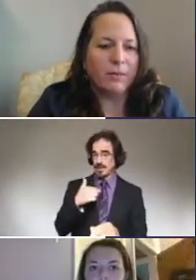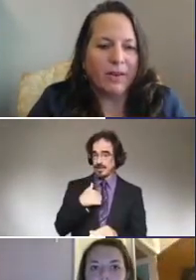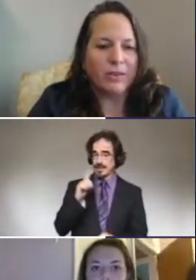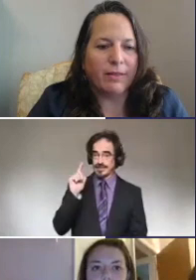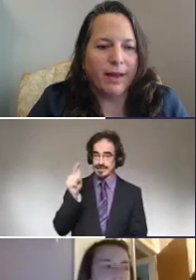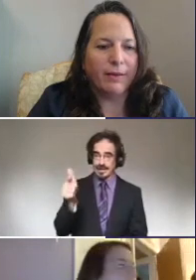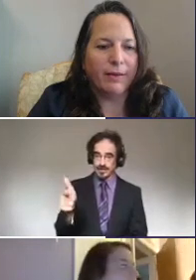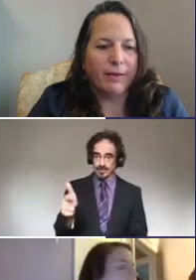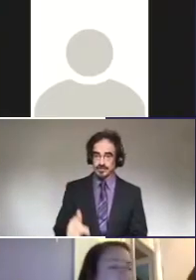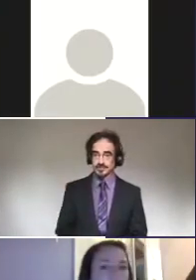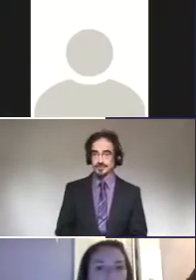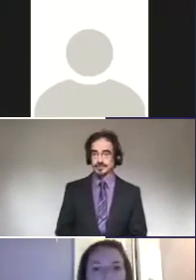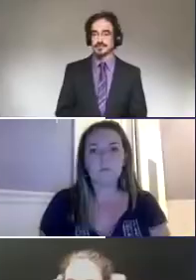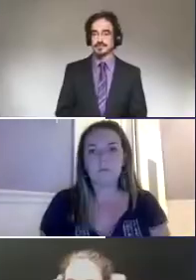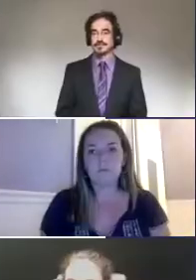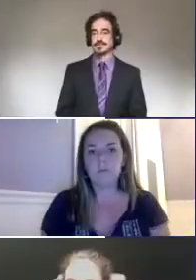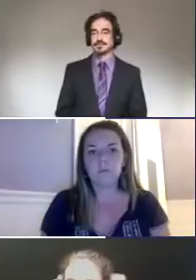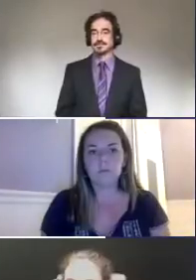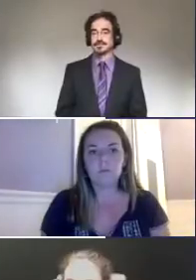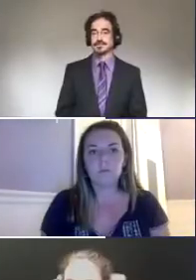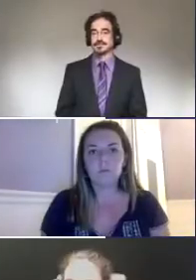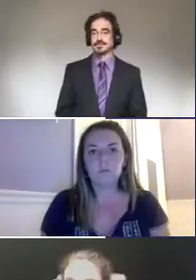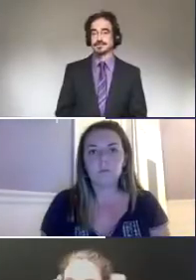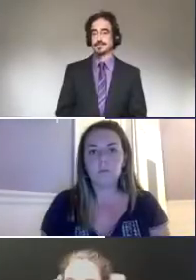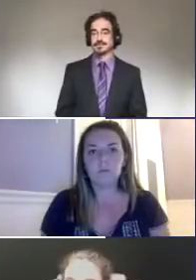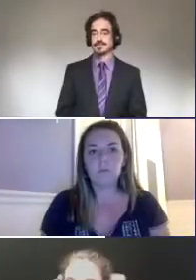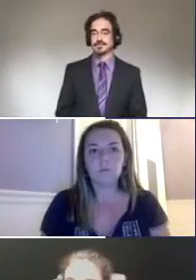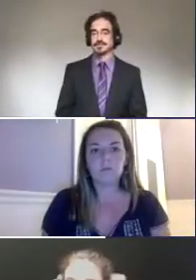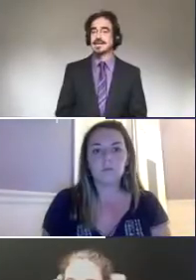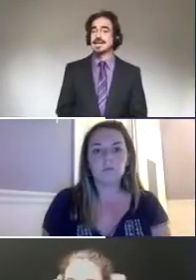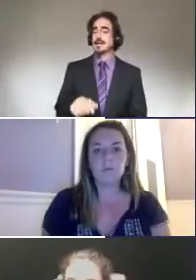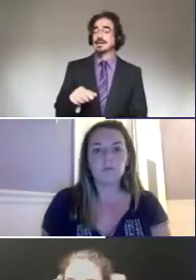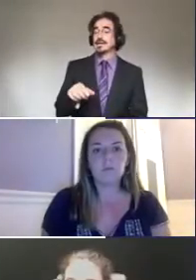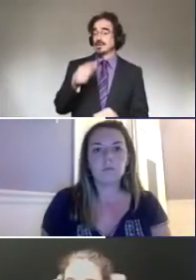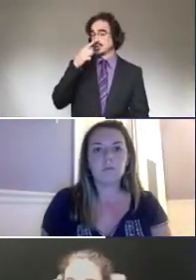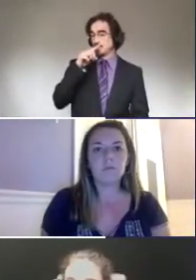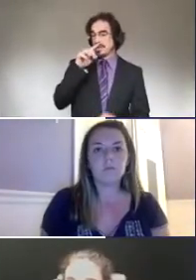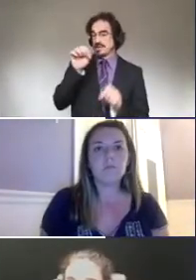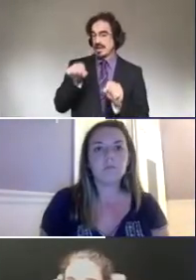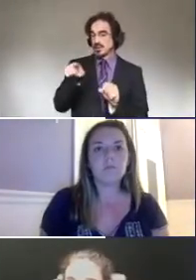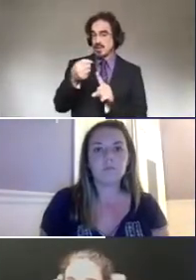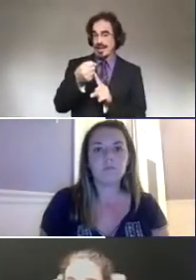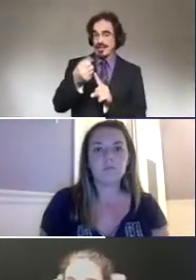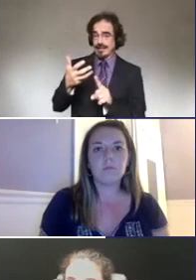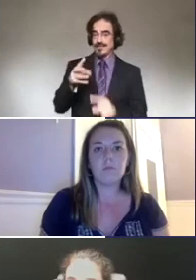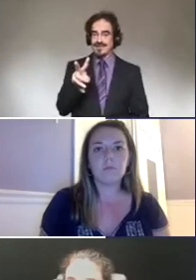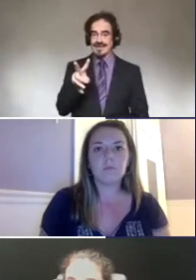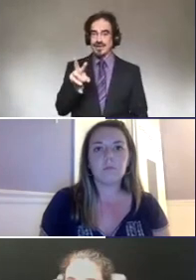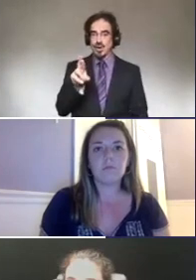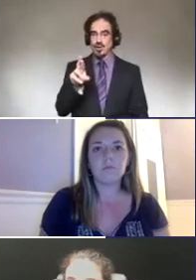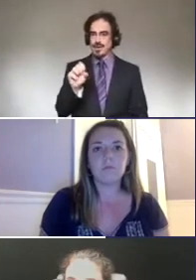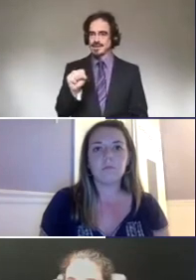with some information on that. Danielle, can you also just elaborate on what VRS is?